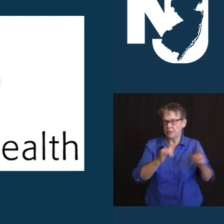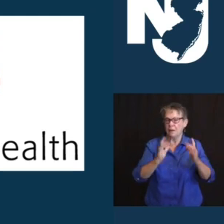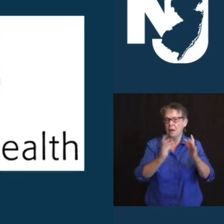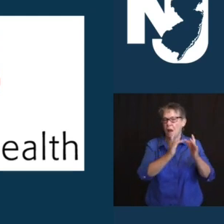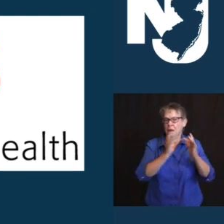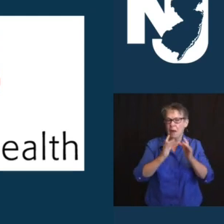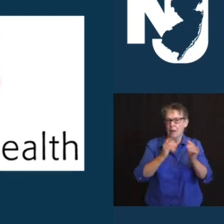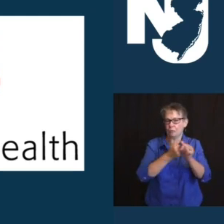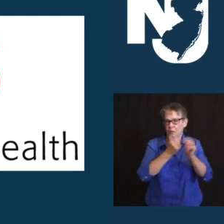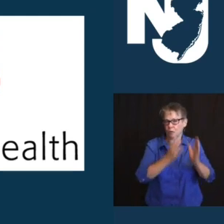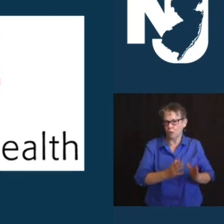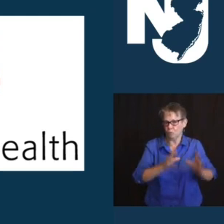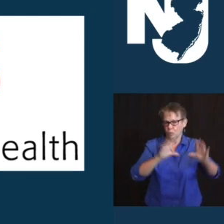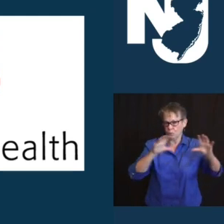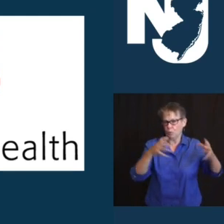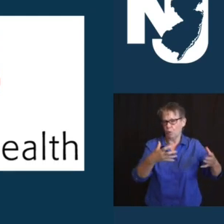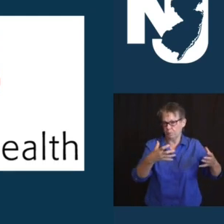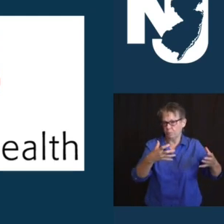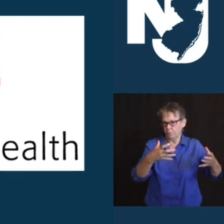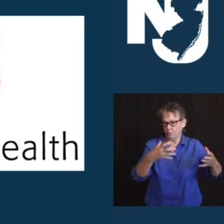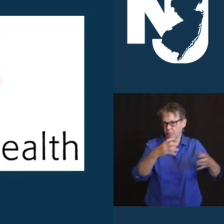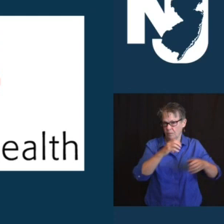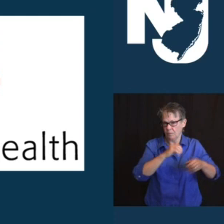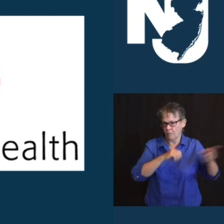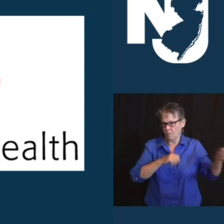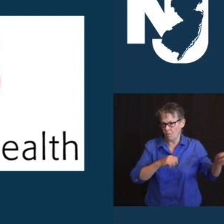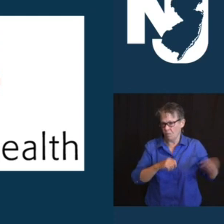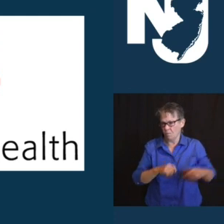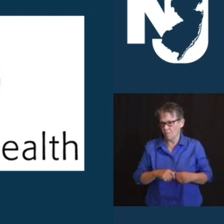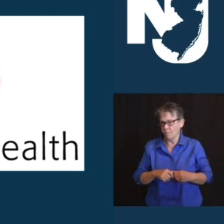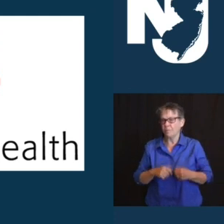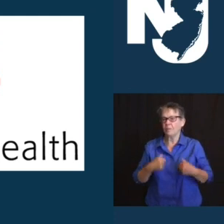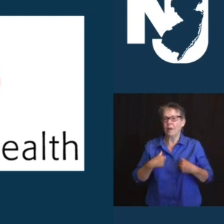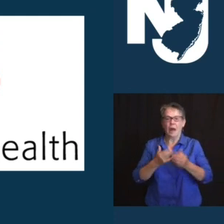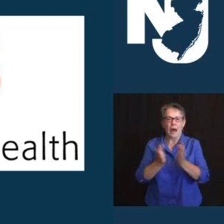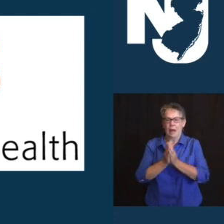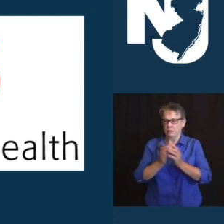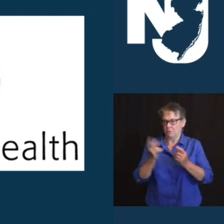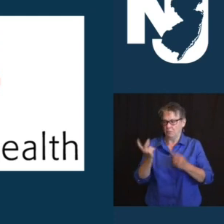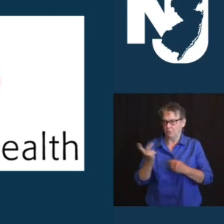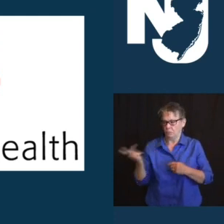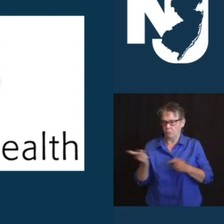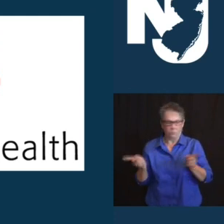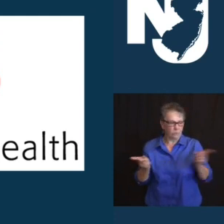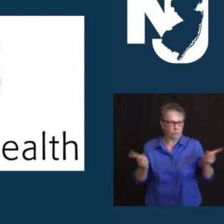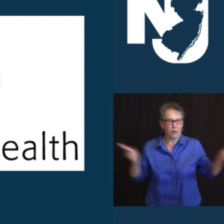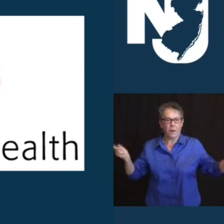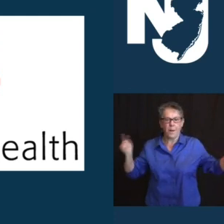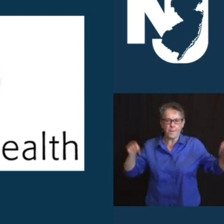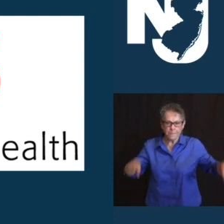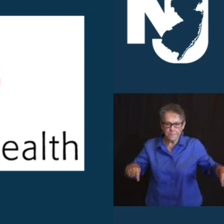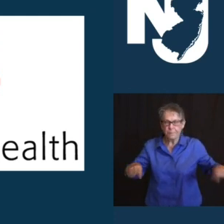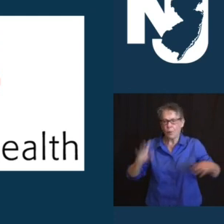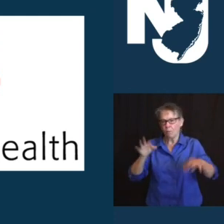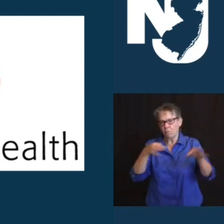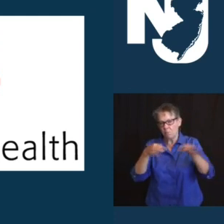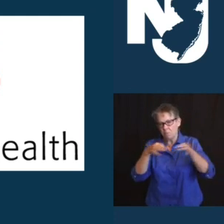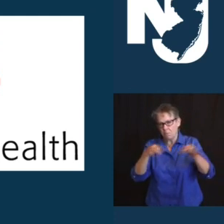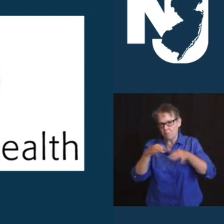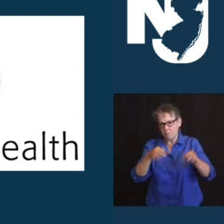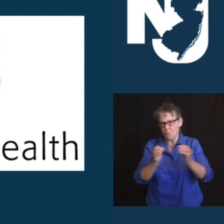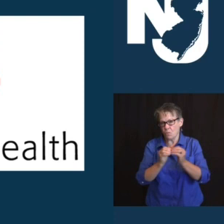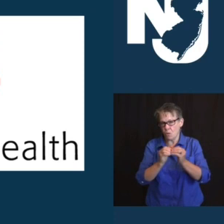Deandra to join us to give an overview of Rutgers School of Public Health efforts as our partner in building our